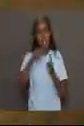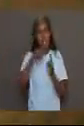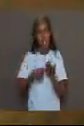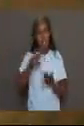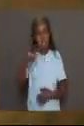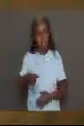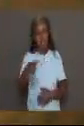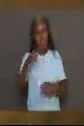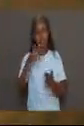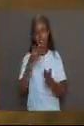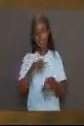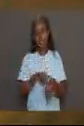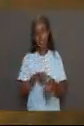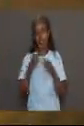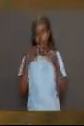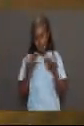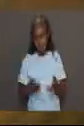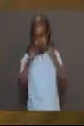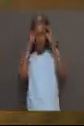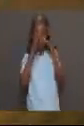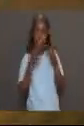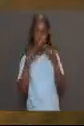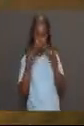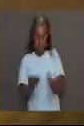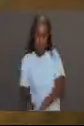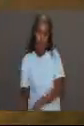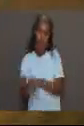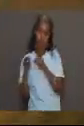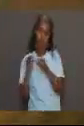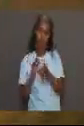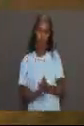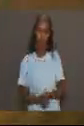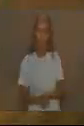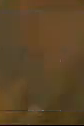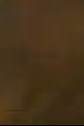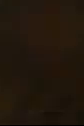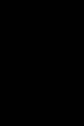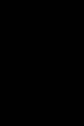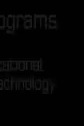Until next time, thank you, teacher. Thank you, students.